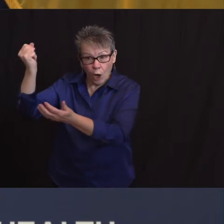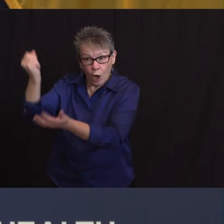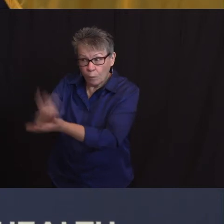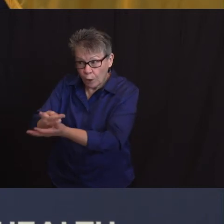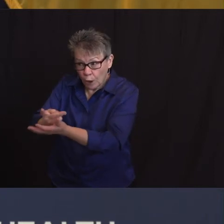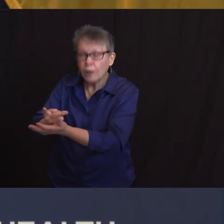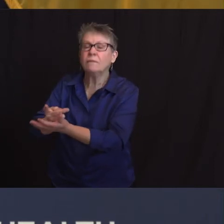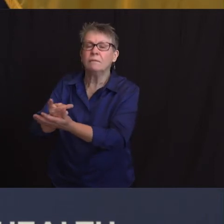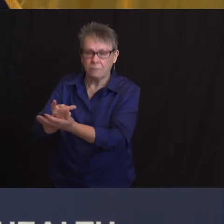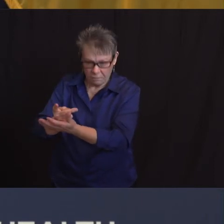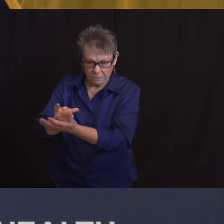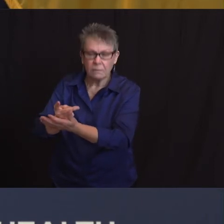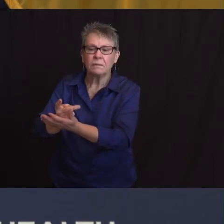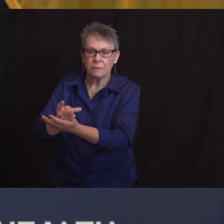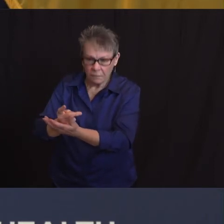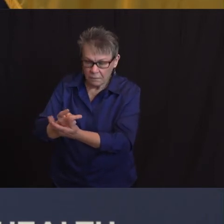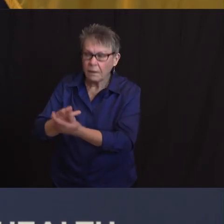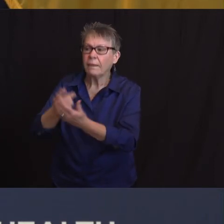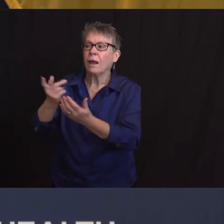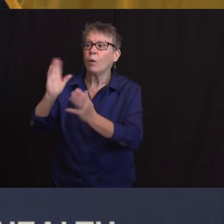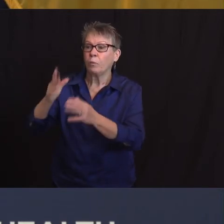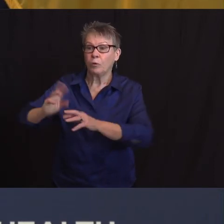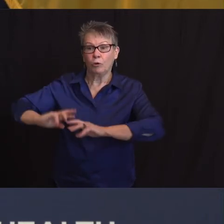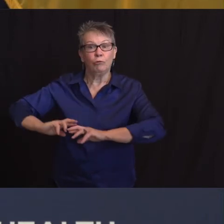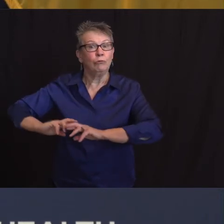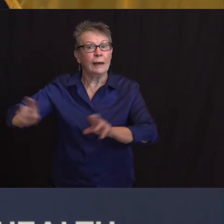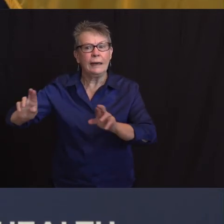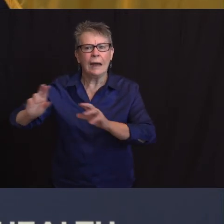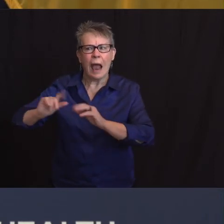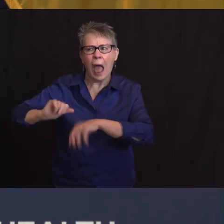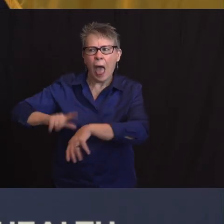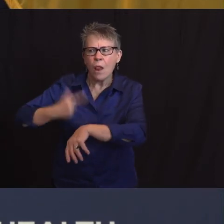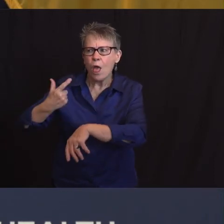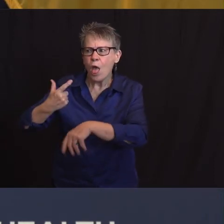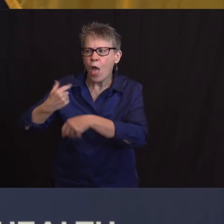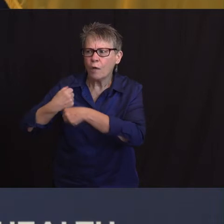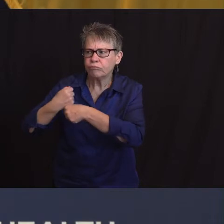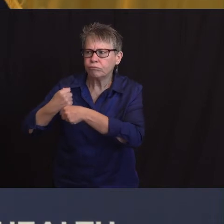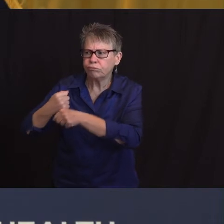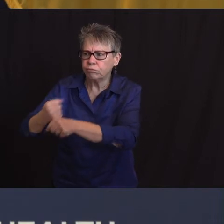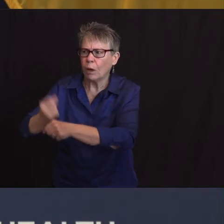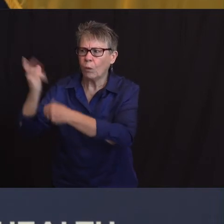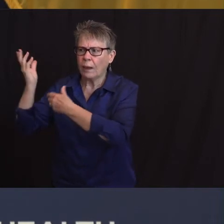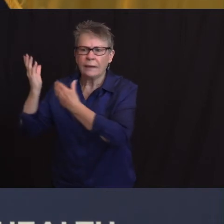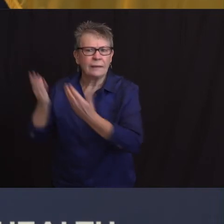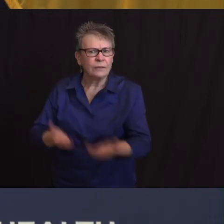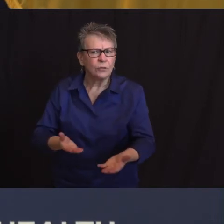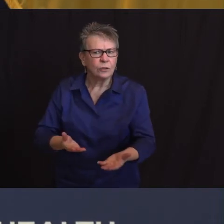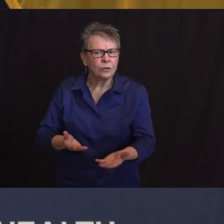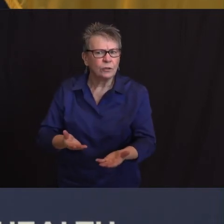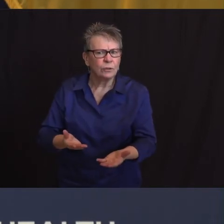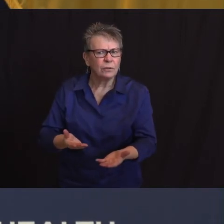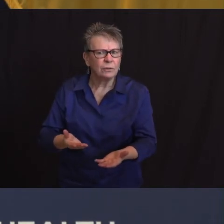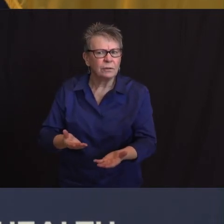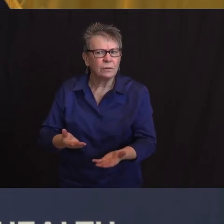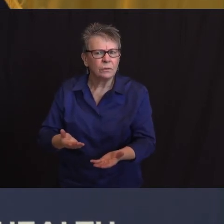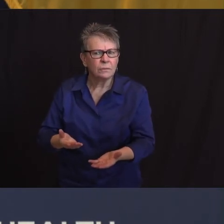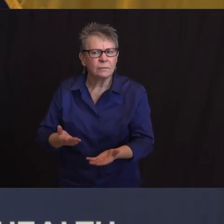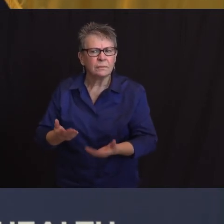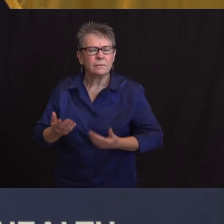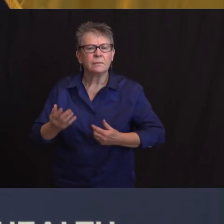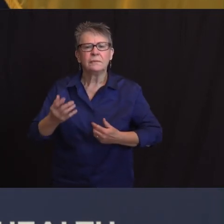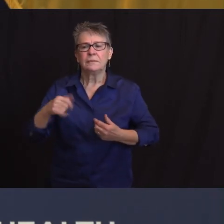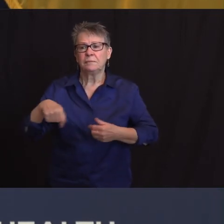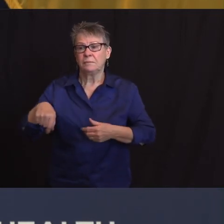sites? And third, will any of this week's 250,000 doses be prioritized for teachers? And would you